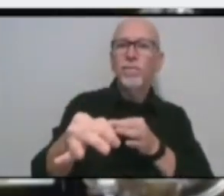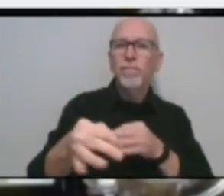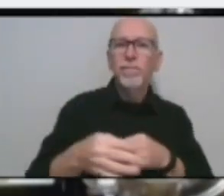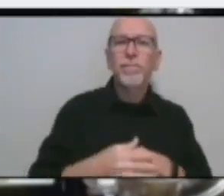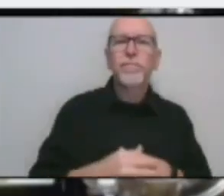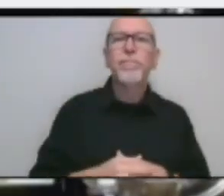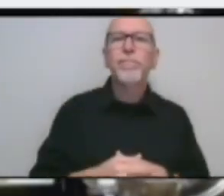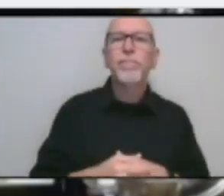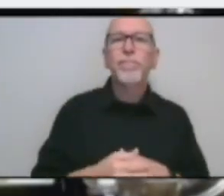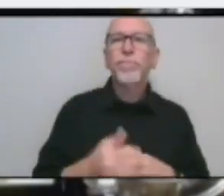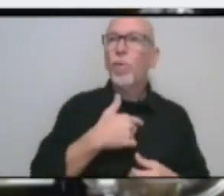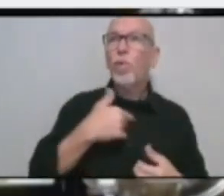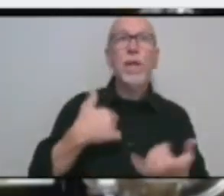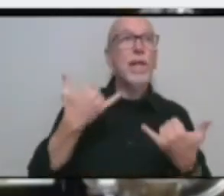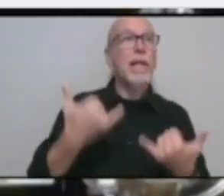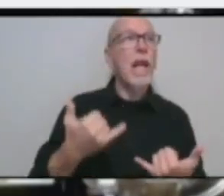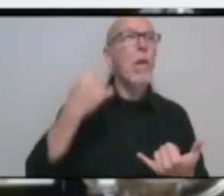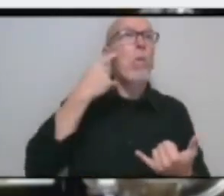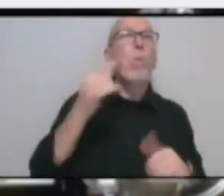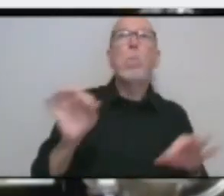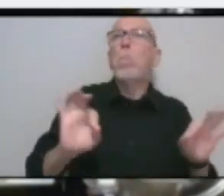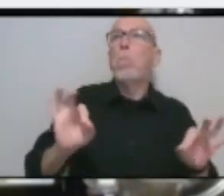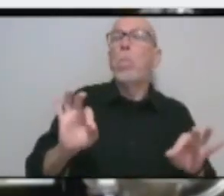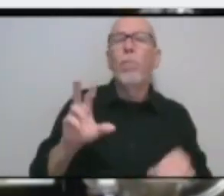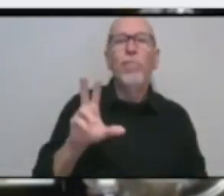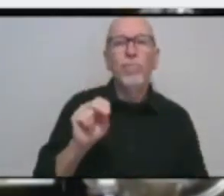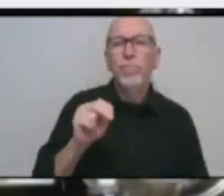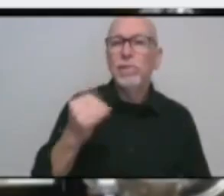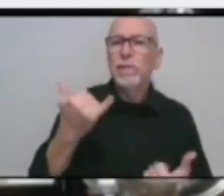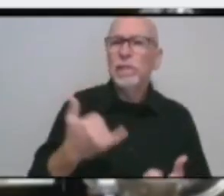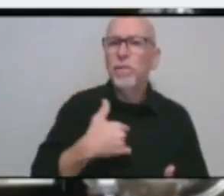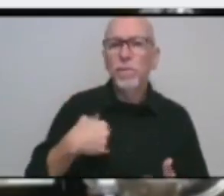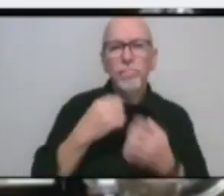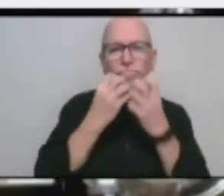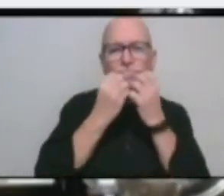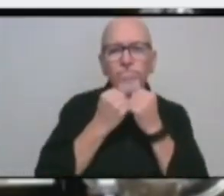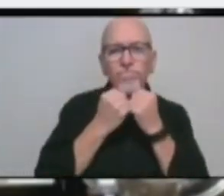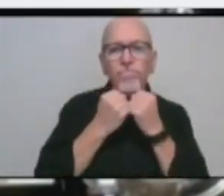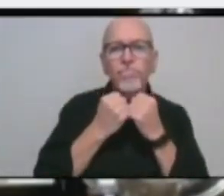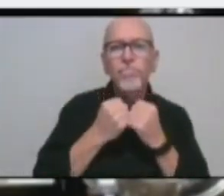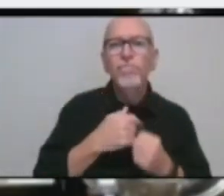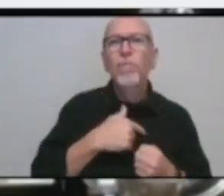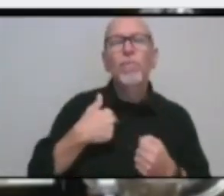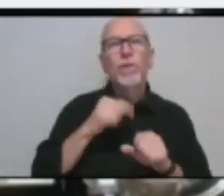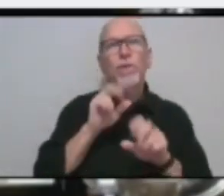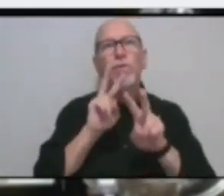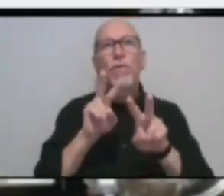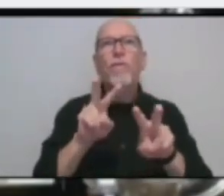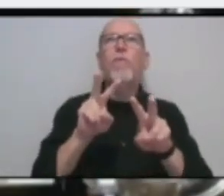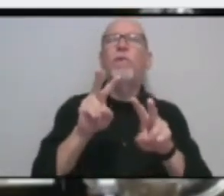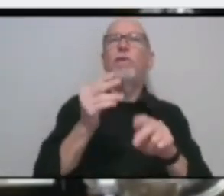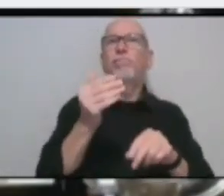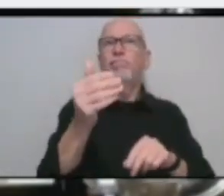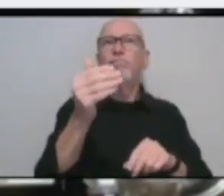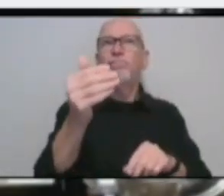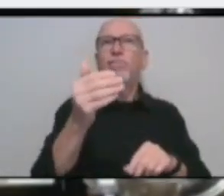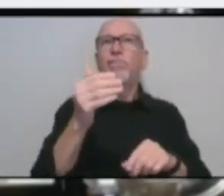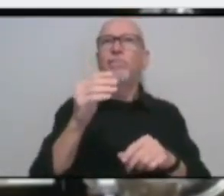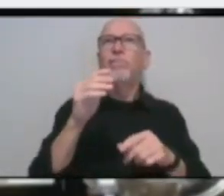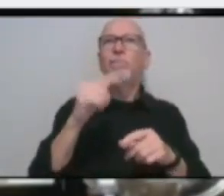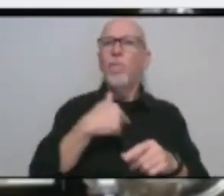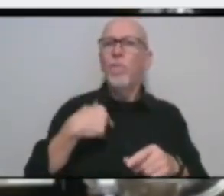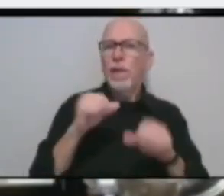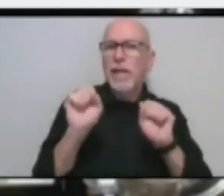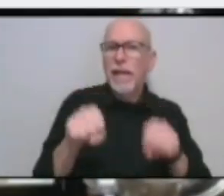We no longer take those things for granted, and we look forward to the day when we can see that light at the end of the tunnel, when we